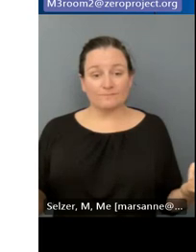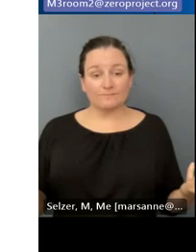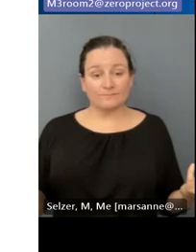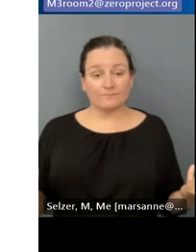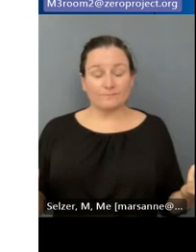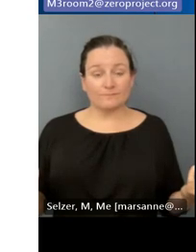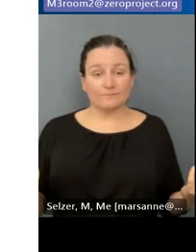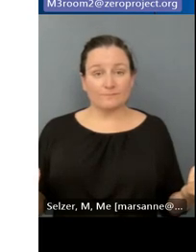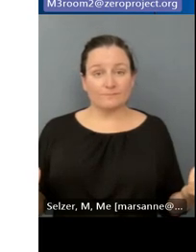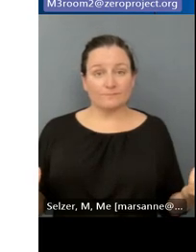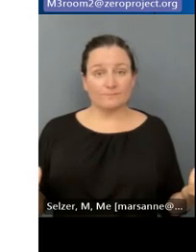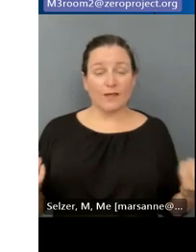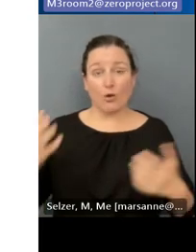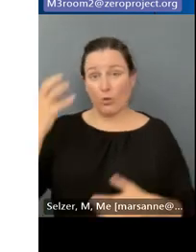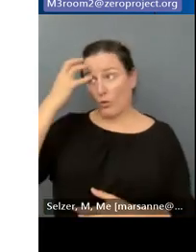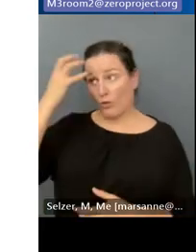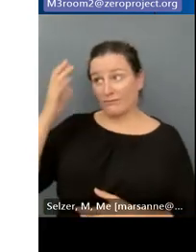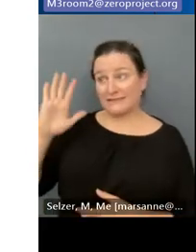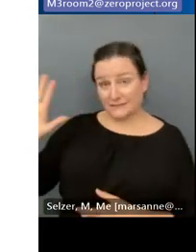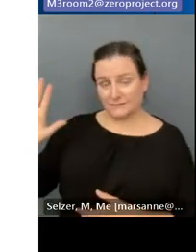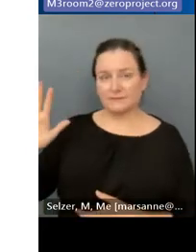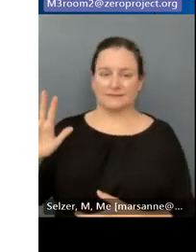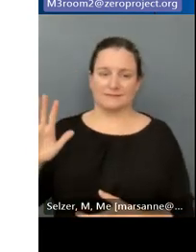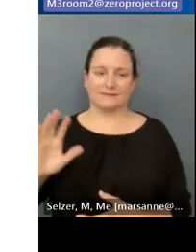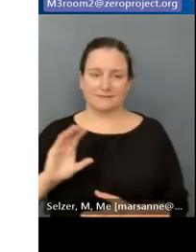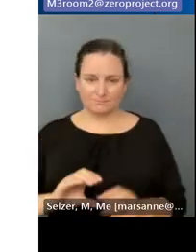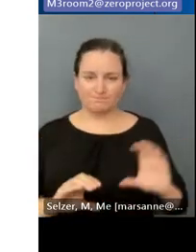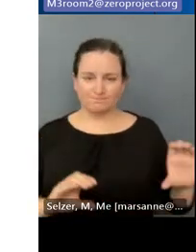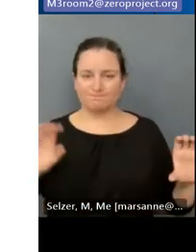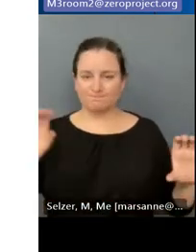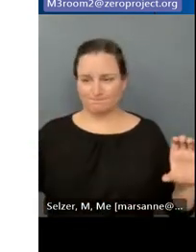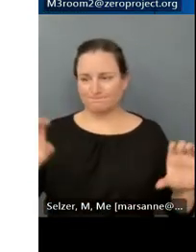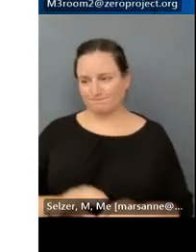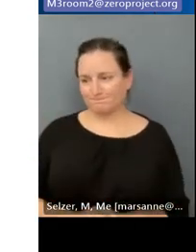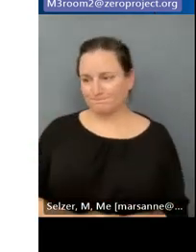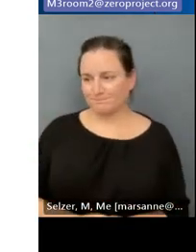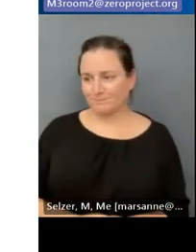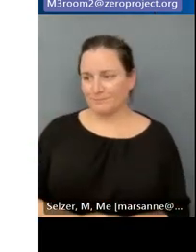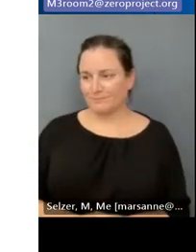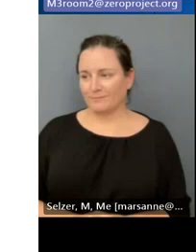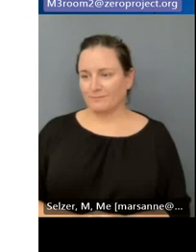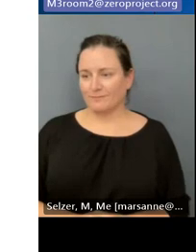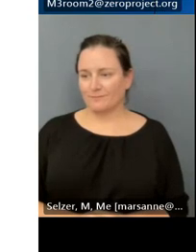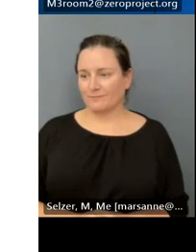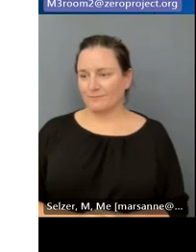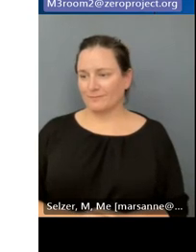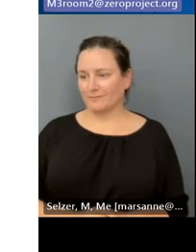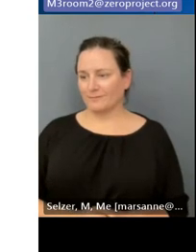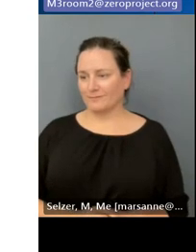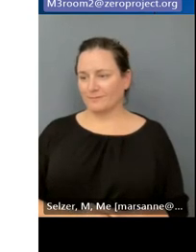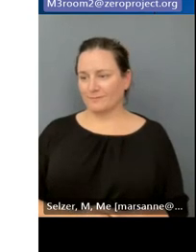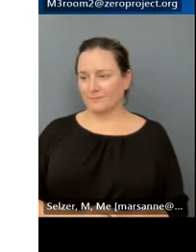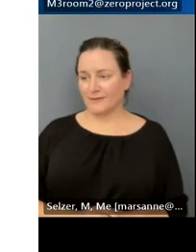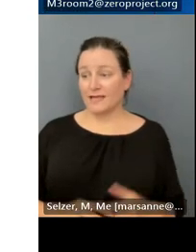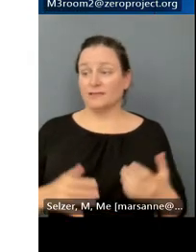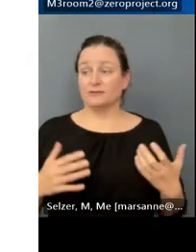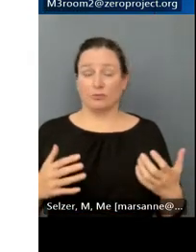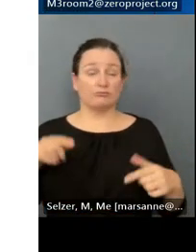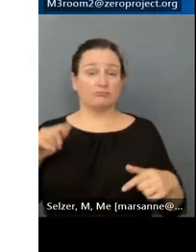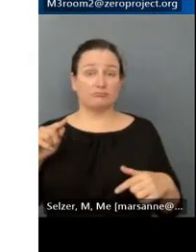there is a good intention, but no practice. But it is in Brazil. Okay.